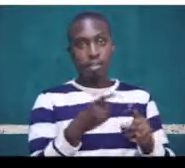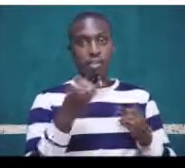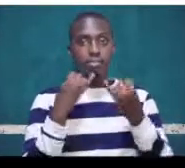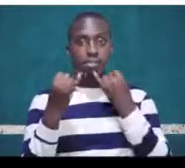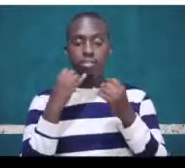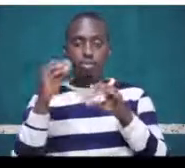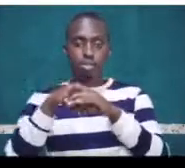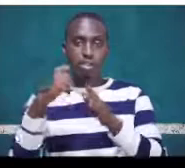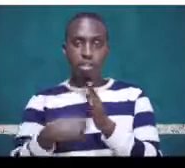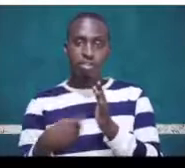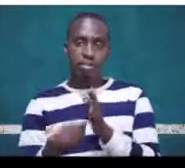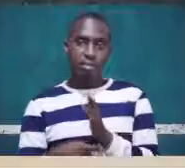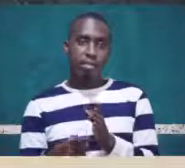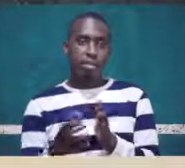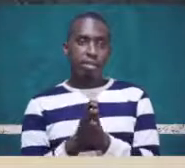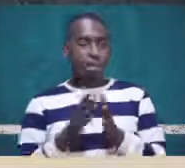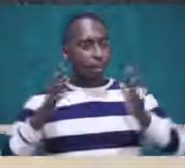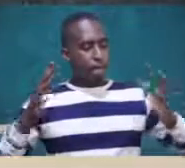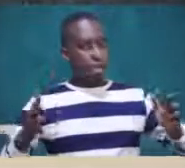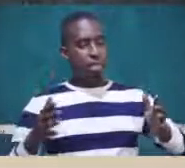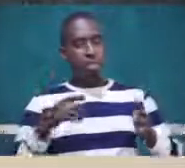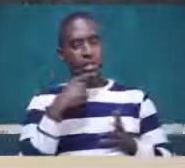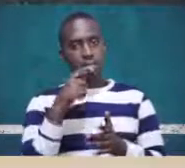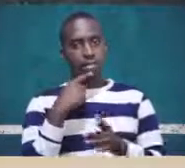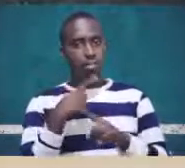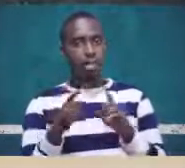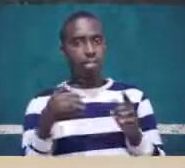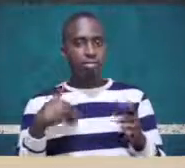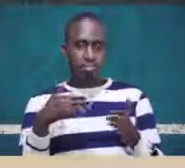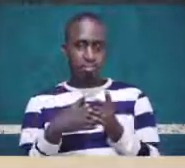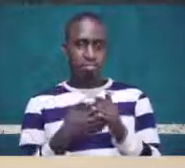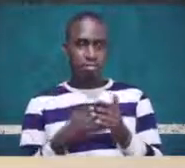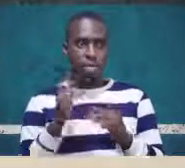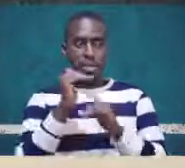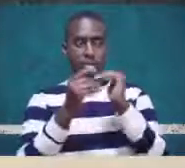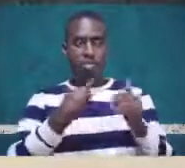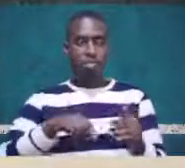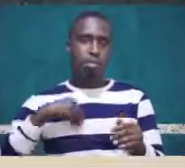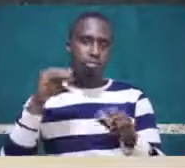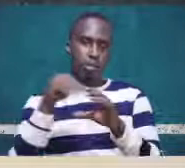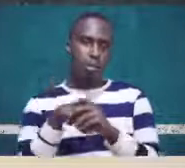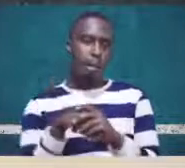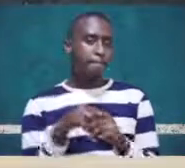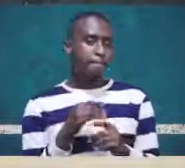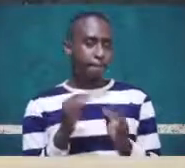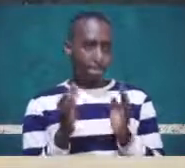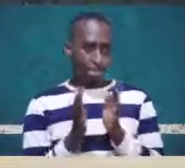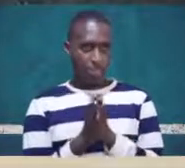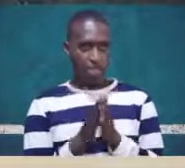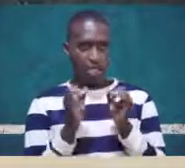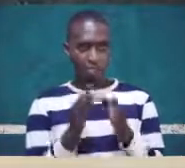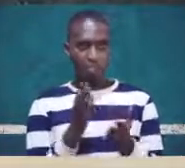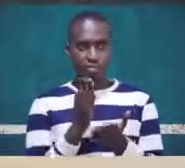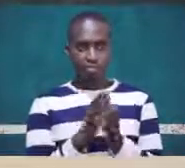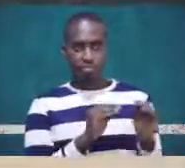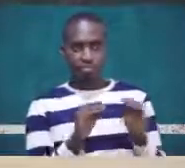the taxes. It's a big subject. But of course, we do limit ourselves regarding on the level that we are. And if I do